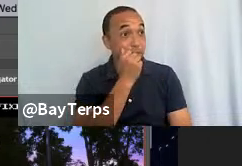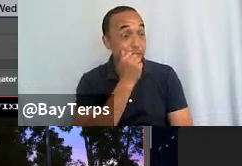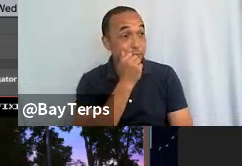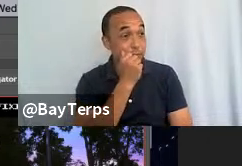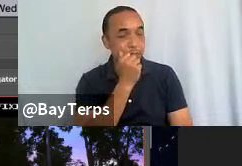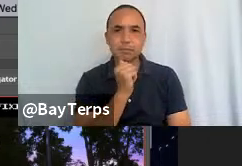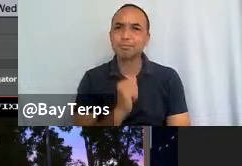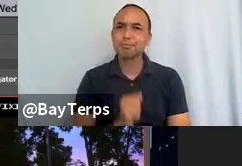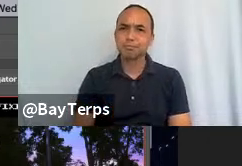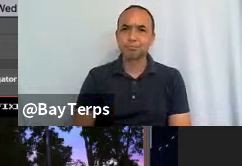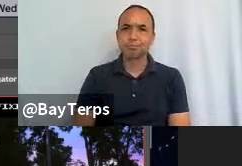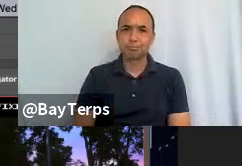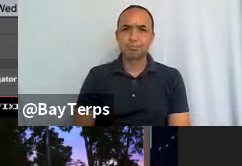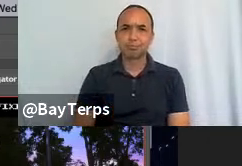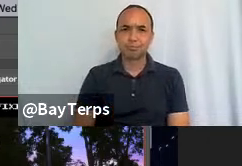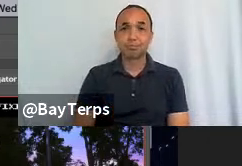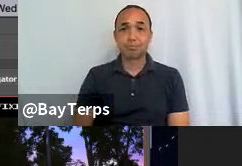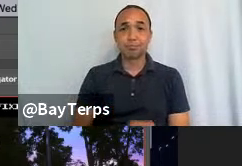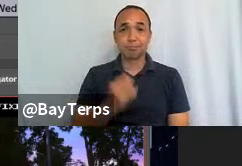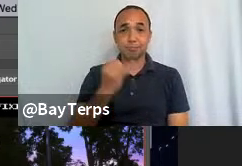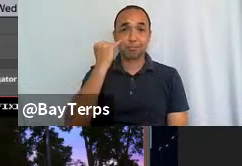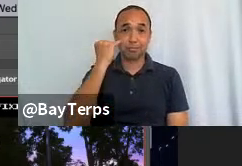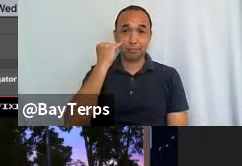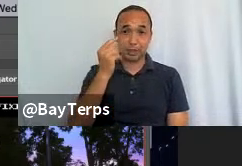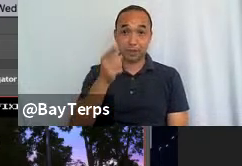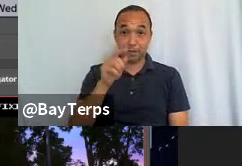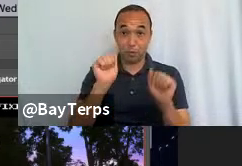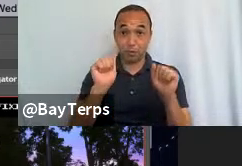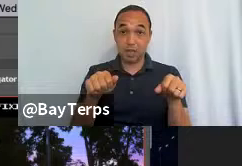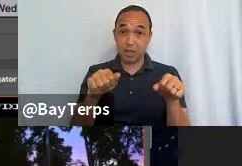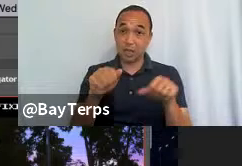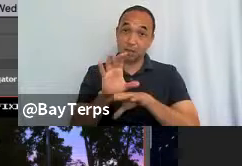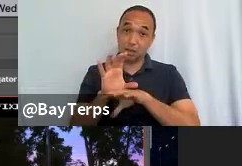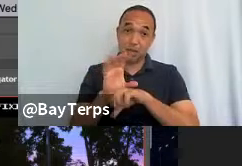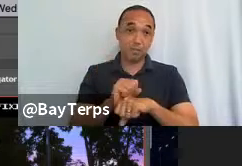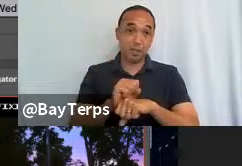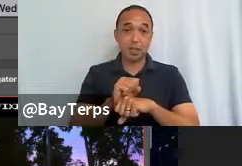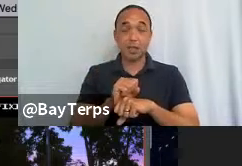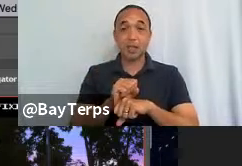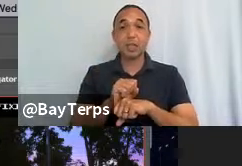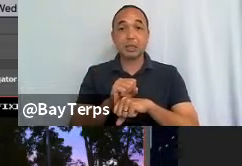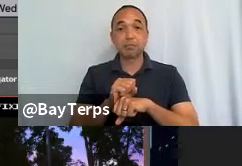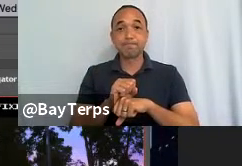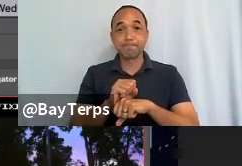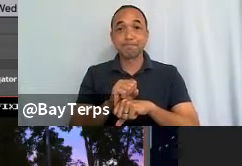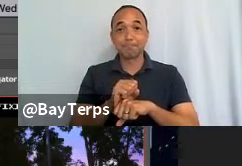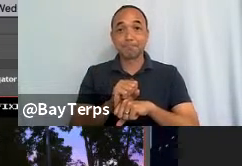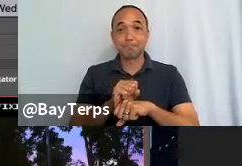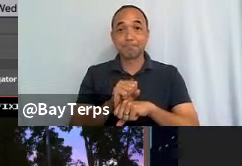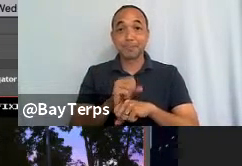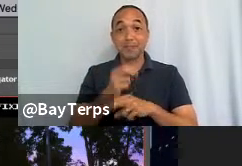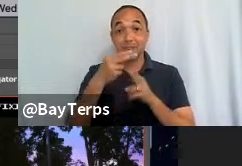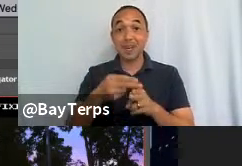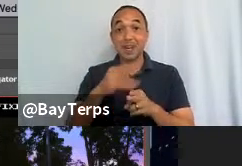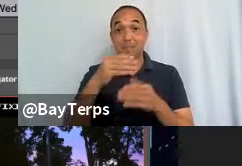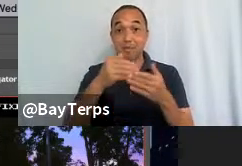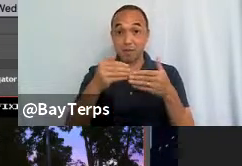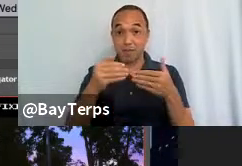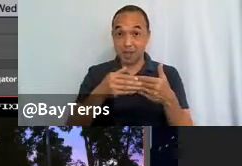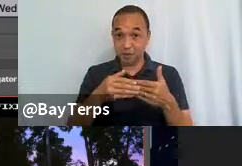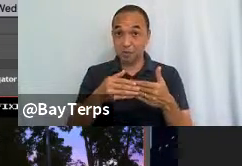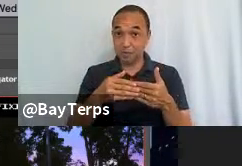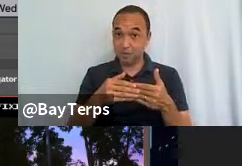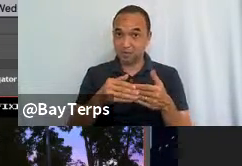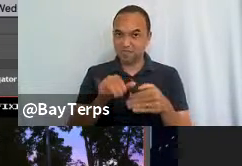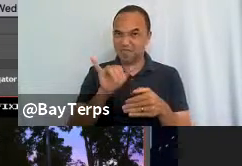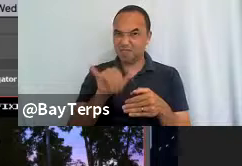would say if you can get yourself into the habit of naming your layers as early as possible, that is